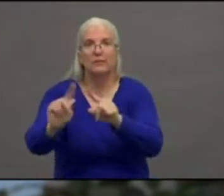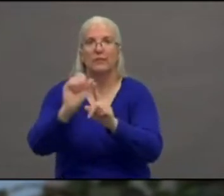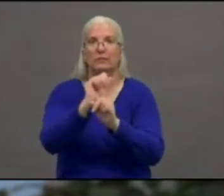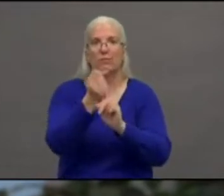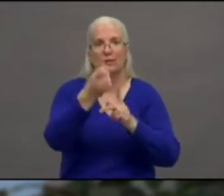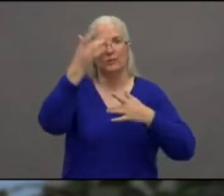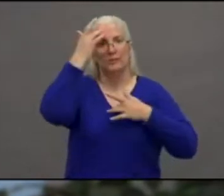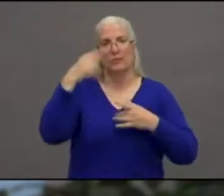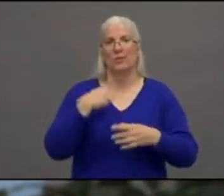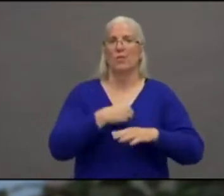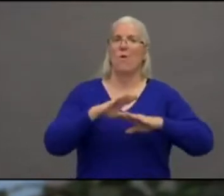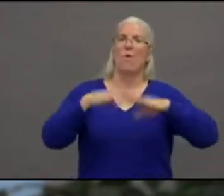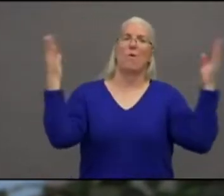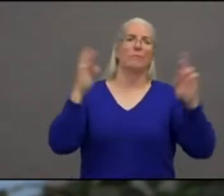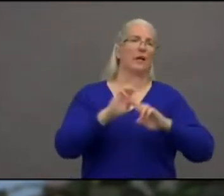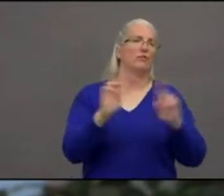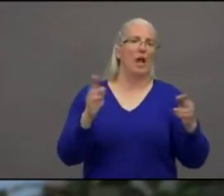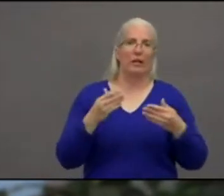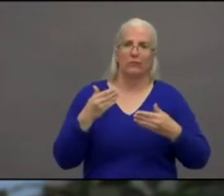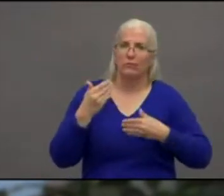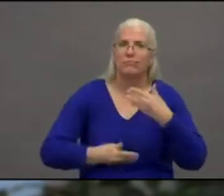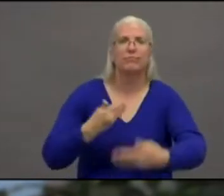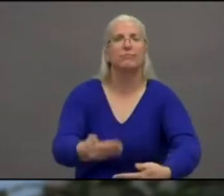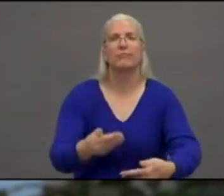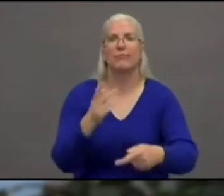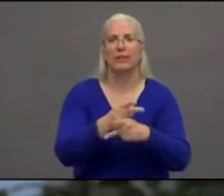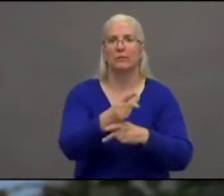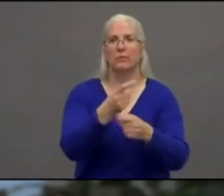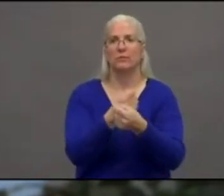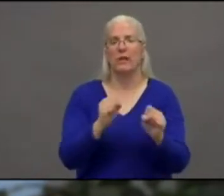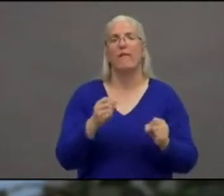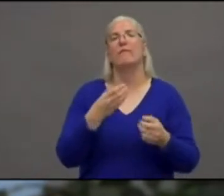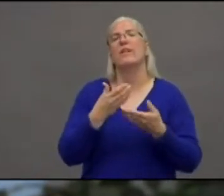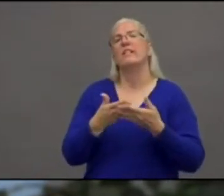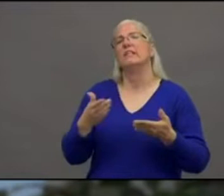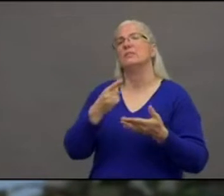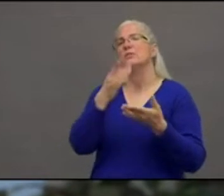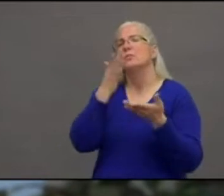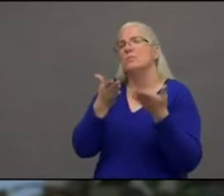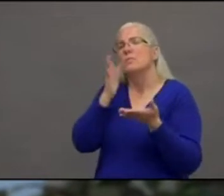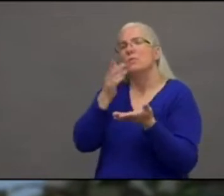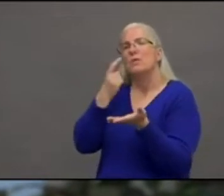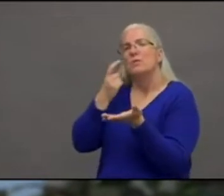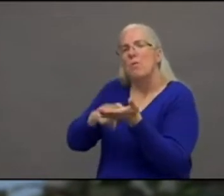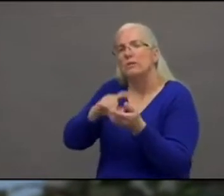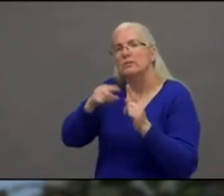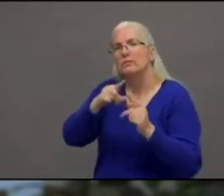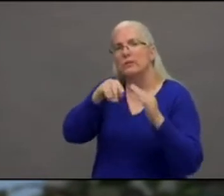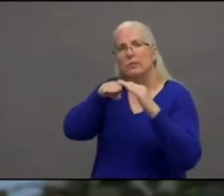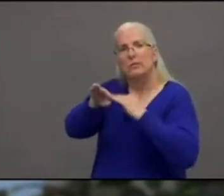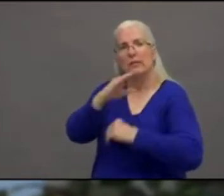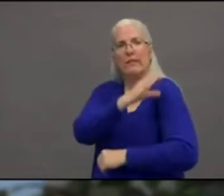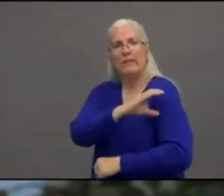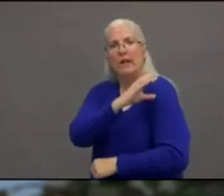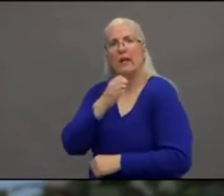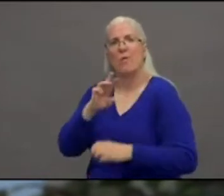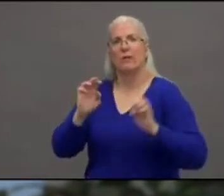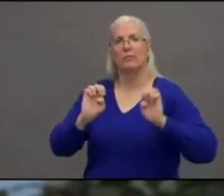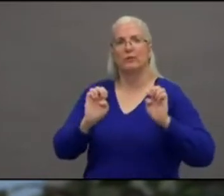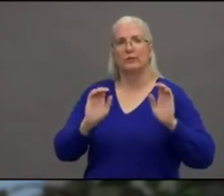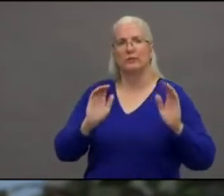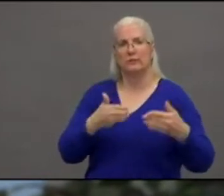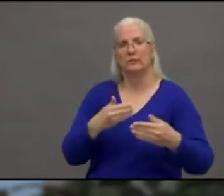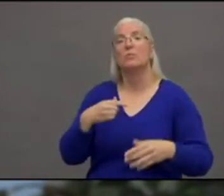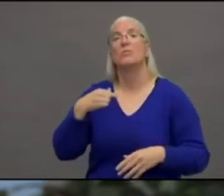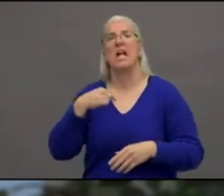of you safely. Some of the things you'll notice when you go to a clinic or an emergency department, I work in the emergency department, so I can